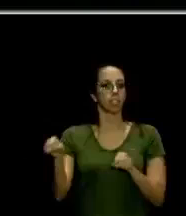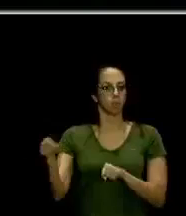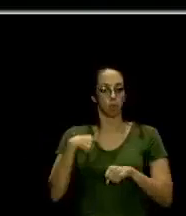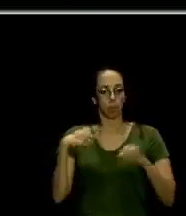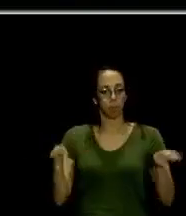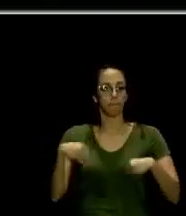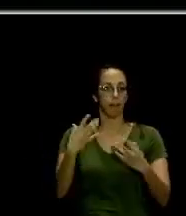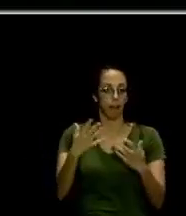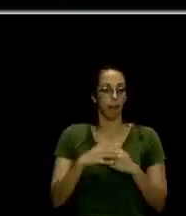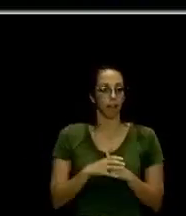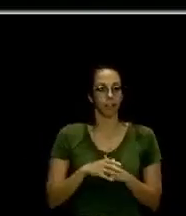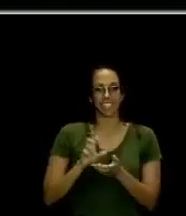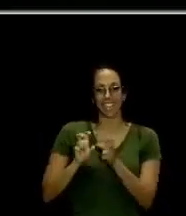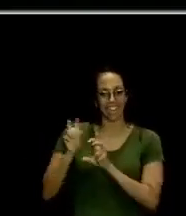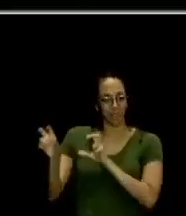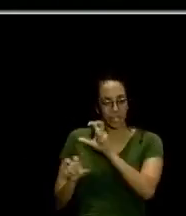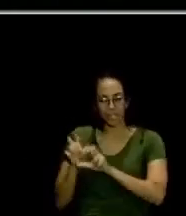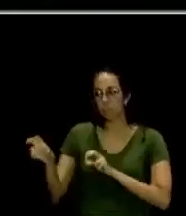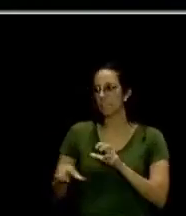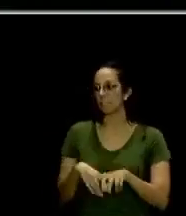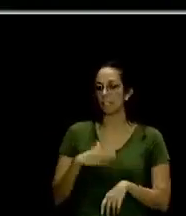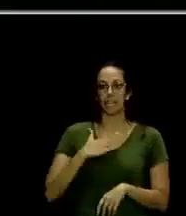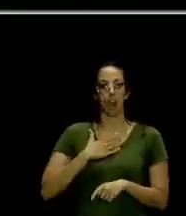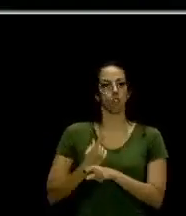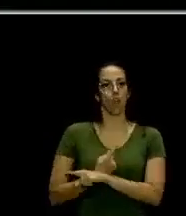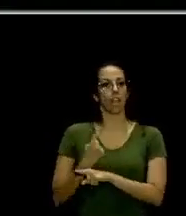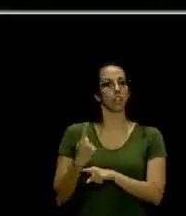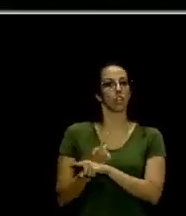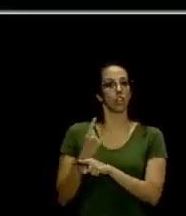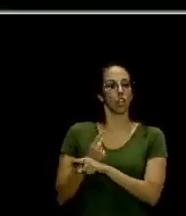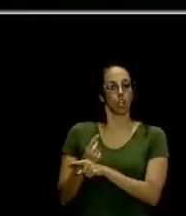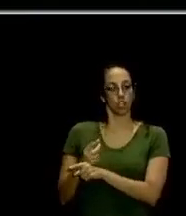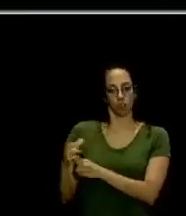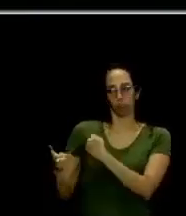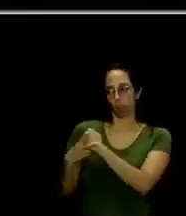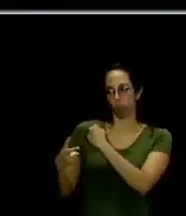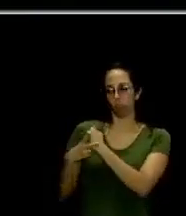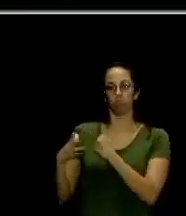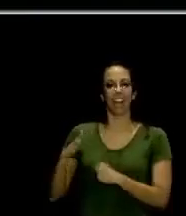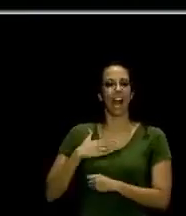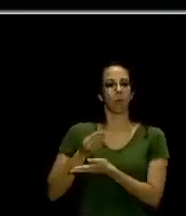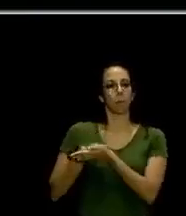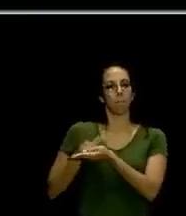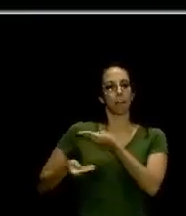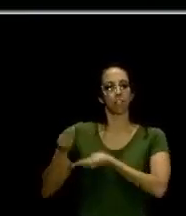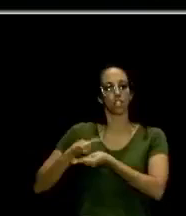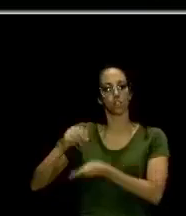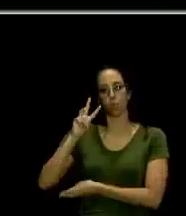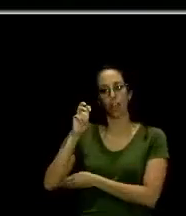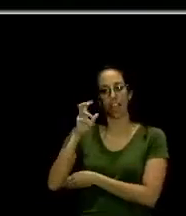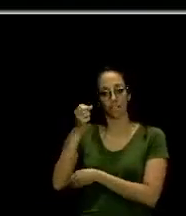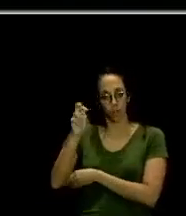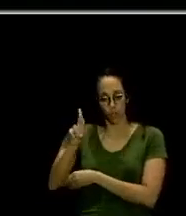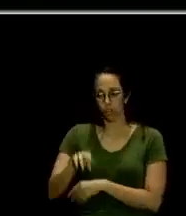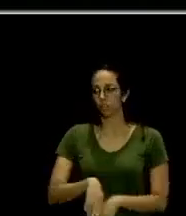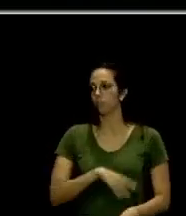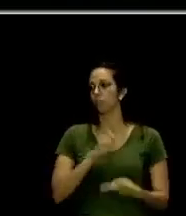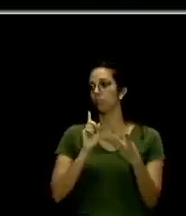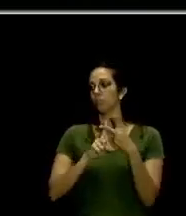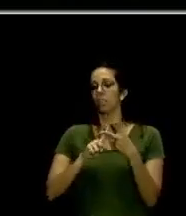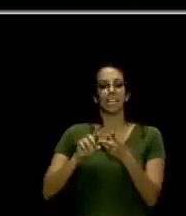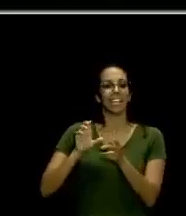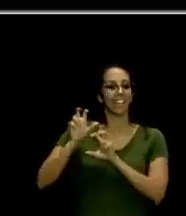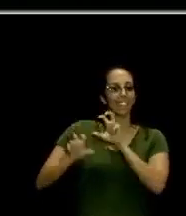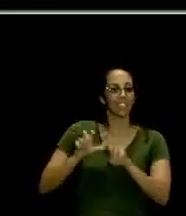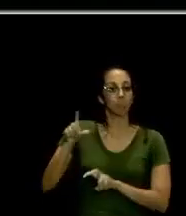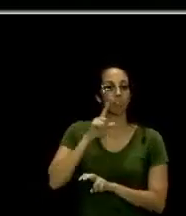This includes investments in our traditional and probably most recognized pathway, which is the iBudget waiver, as well as investments in additional